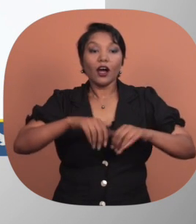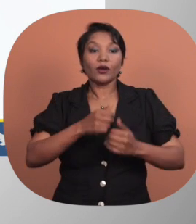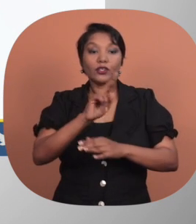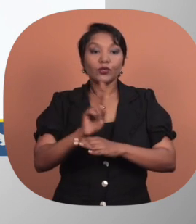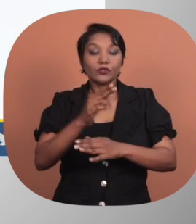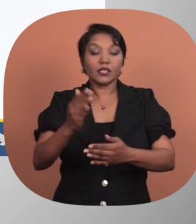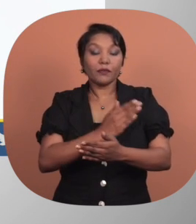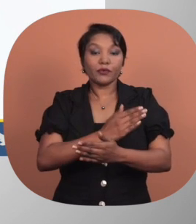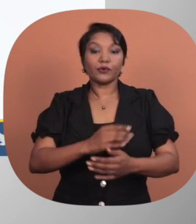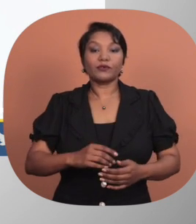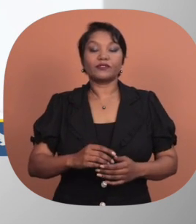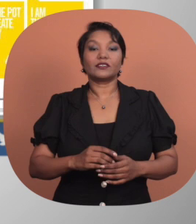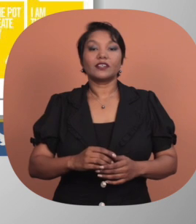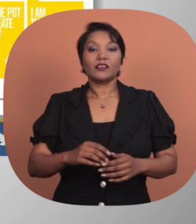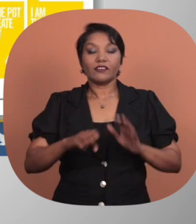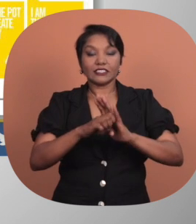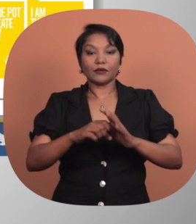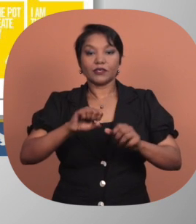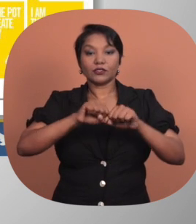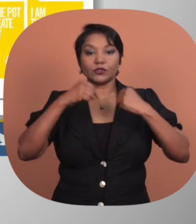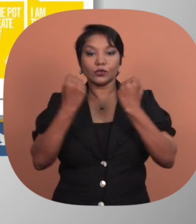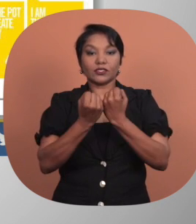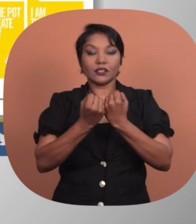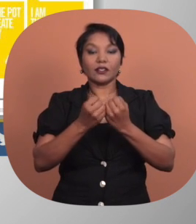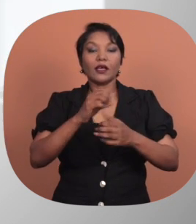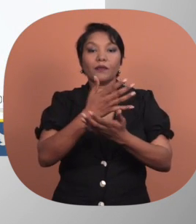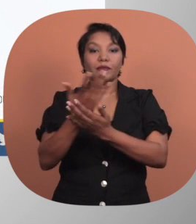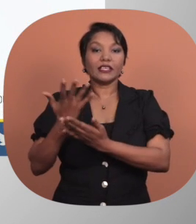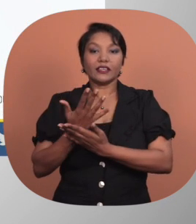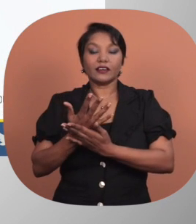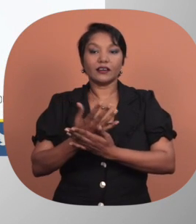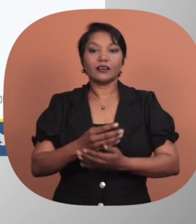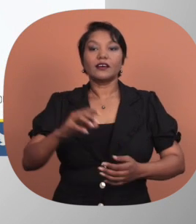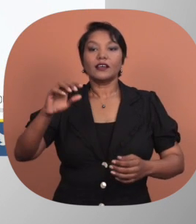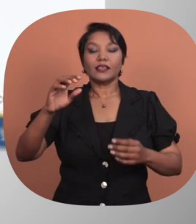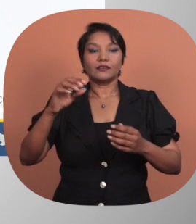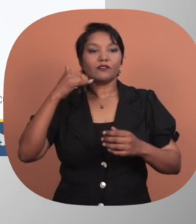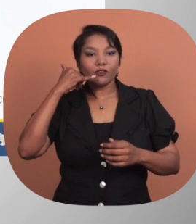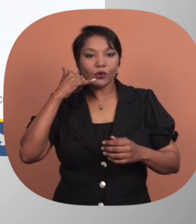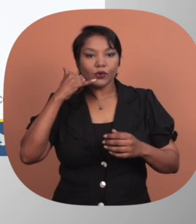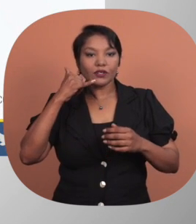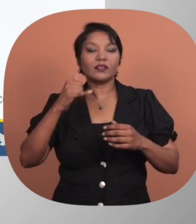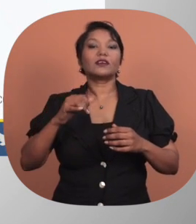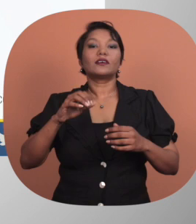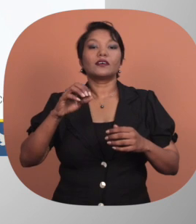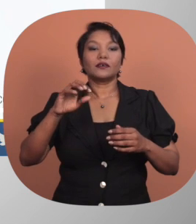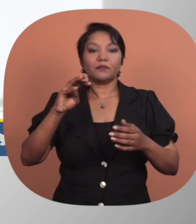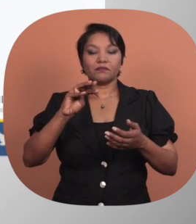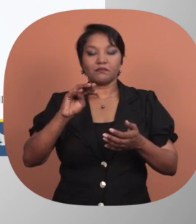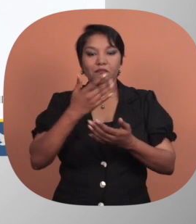social media, mobile-first web design, influencer and ethereal marketing, mobile